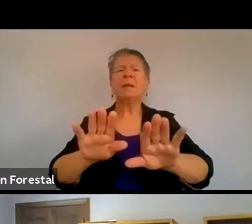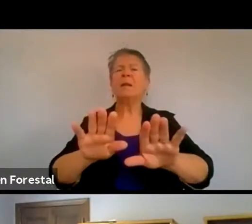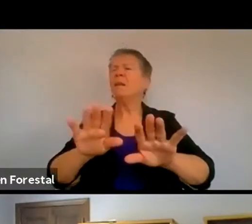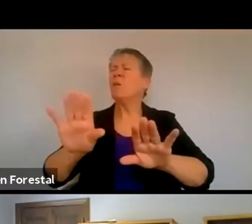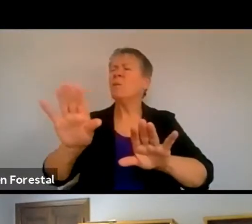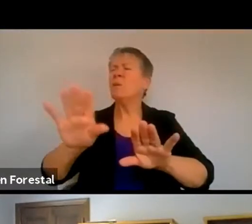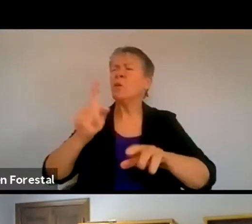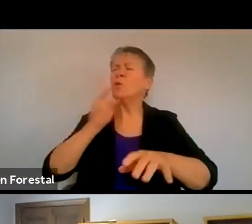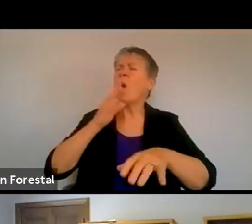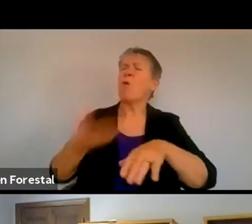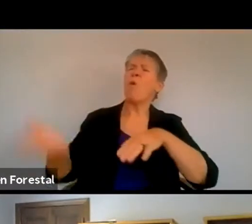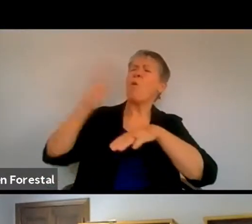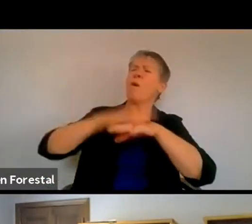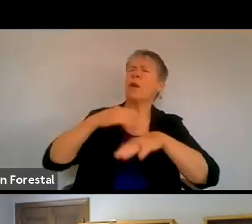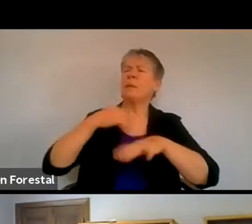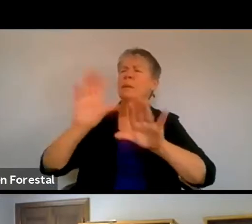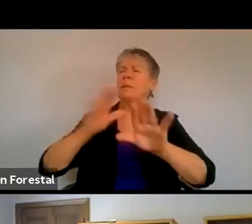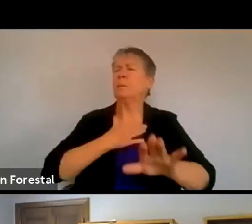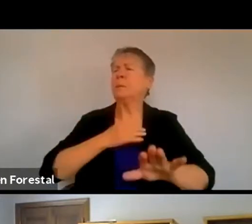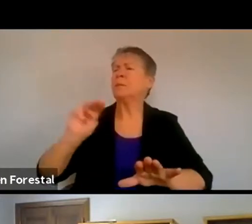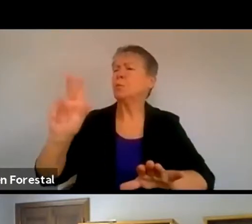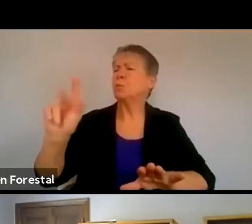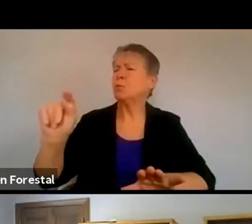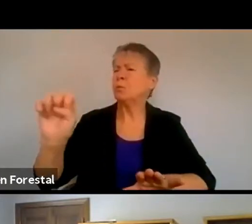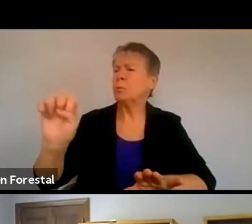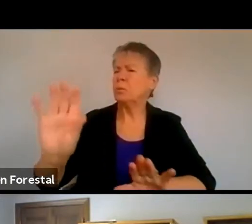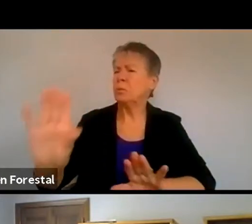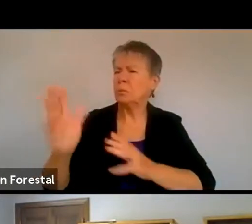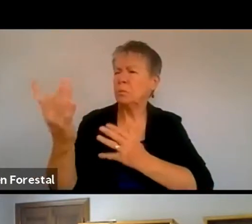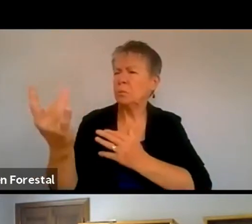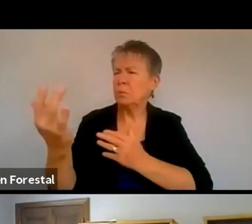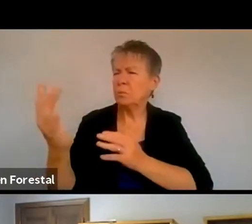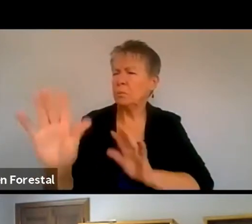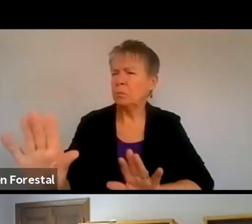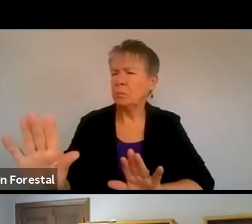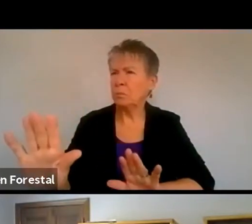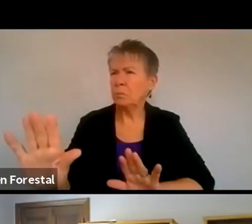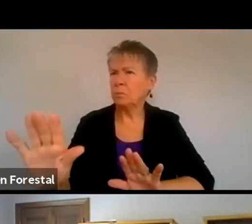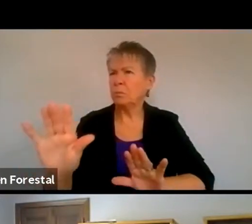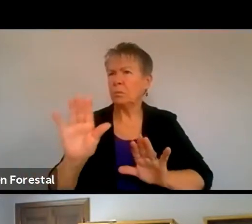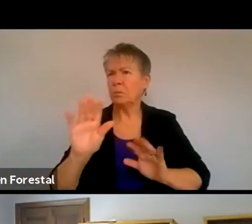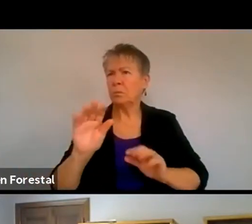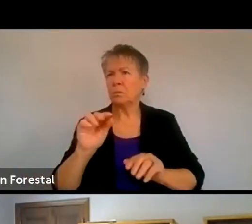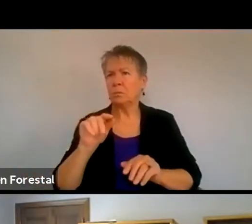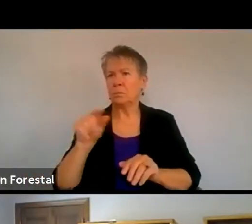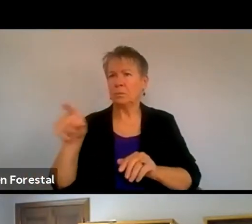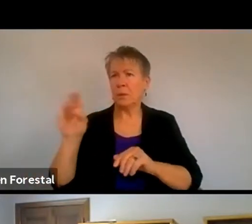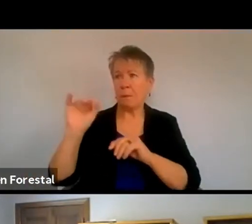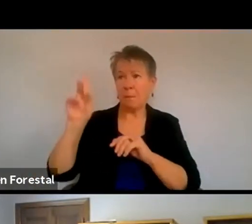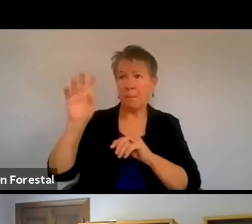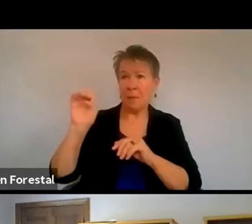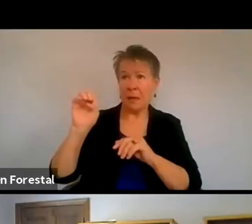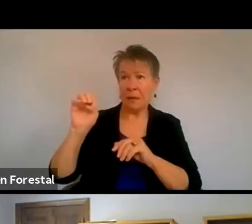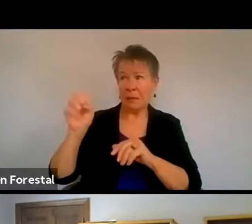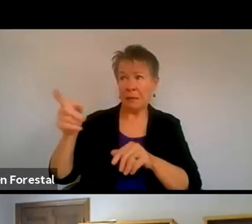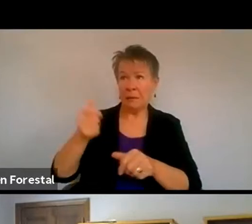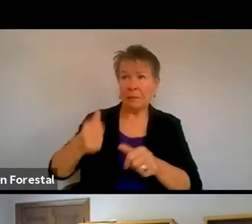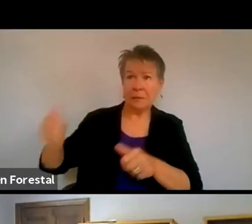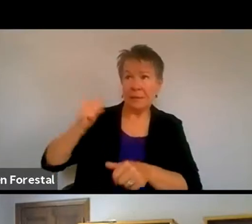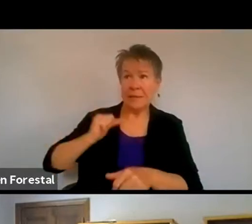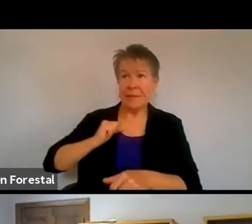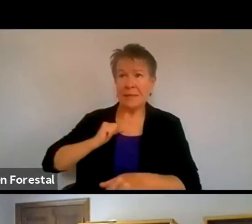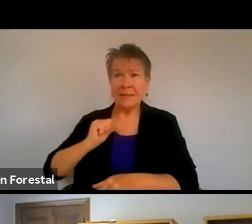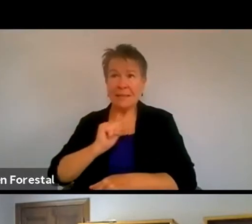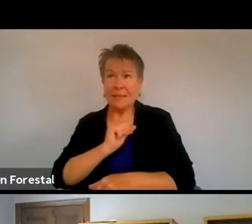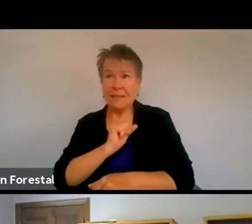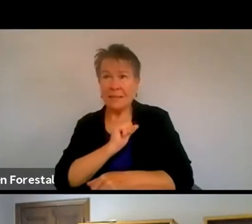was showing any symptoms on or prior to Saturday? Okay. And then finally, given where Ocean County is